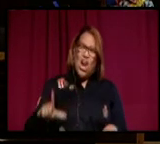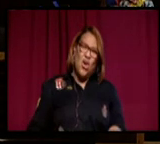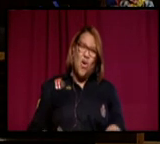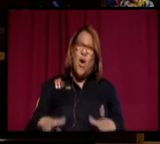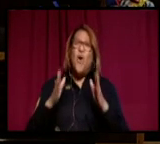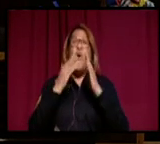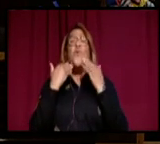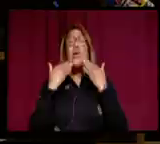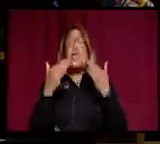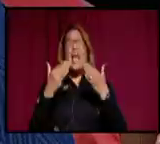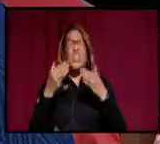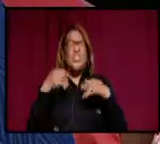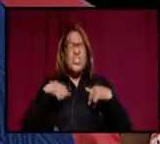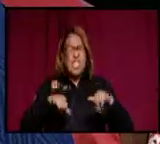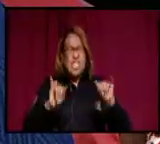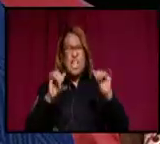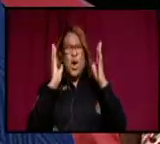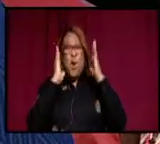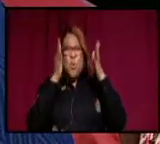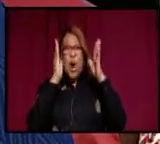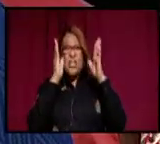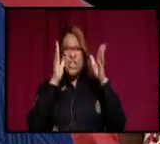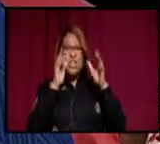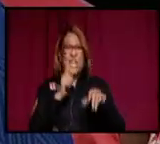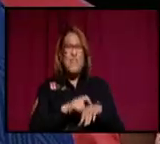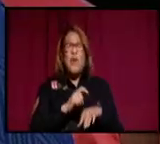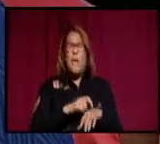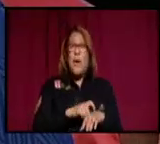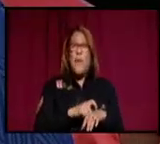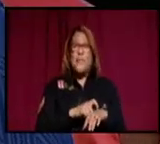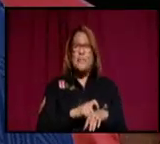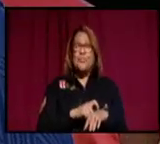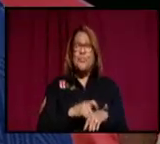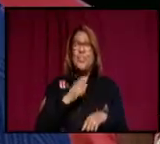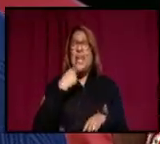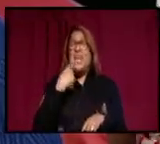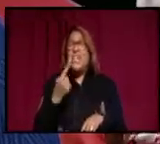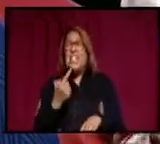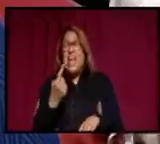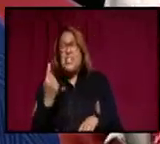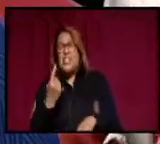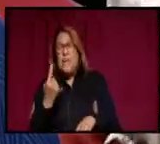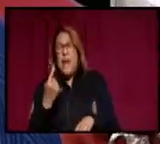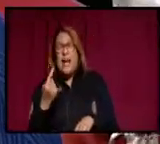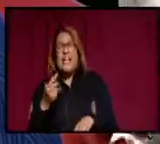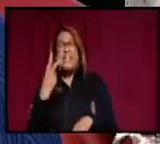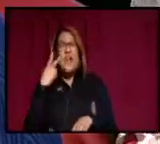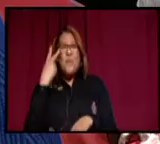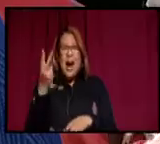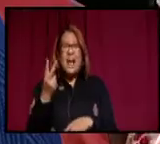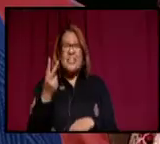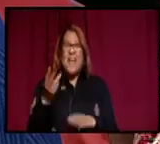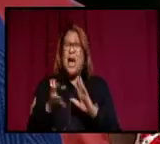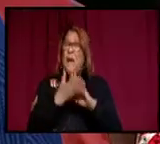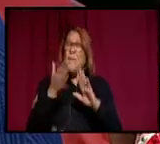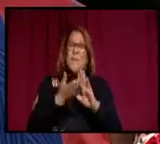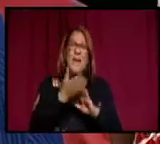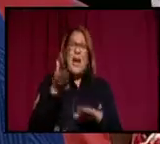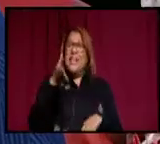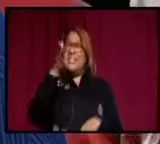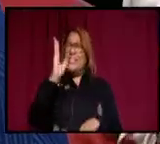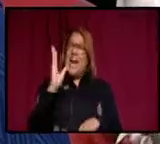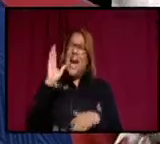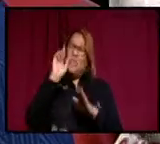still watching. We want to give you a moment and tell somebody to tune in. We've got a little more time left, praise God, within this